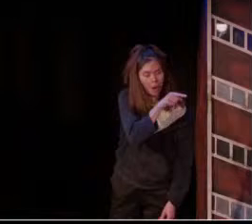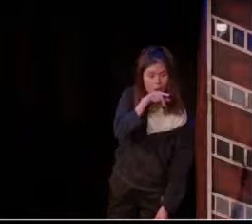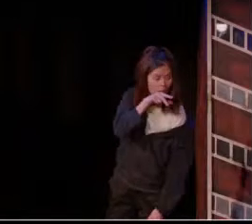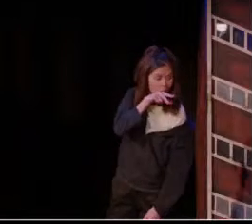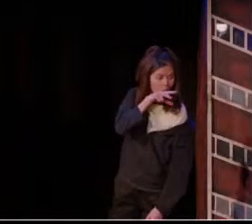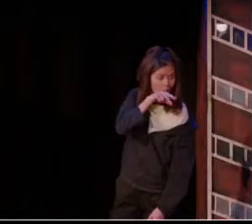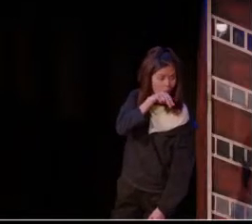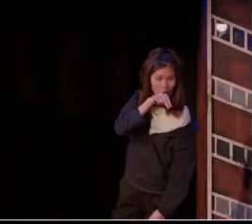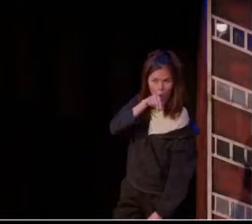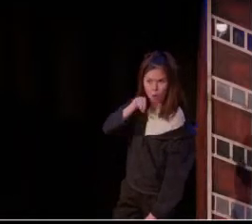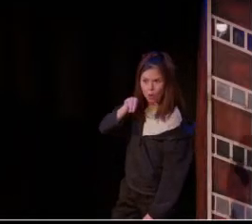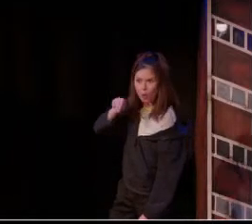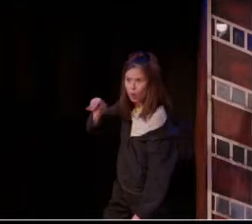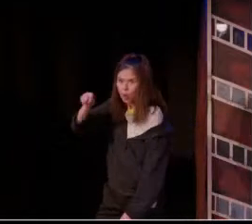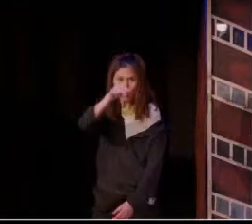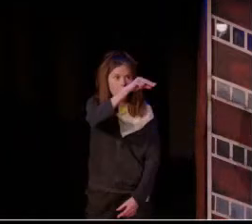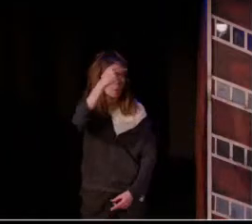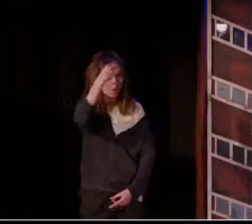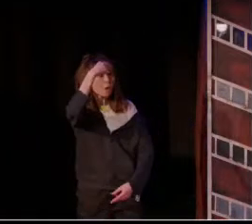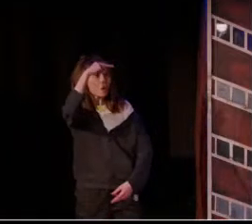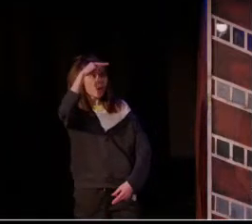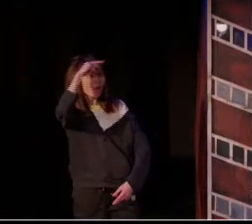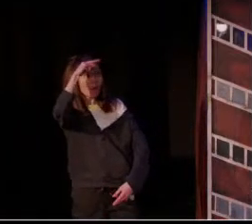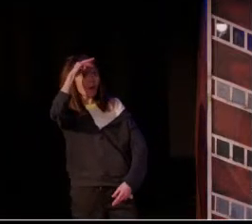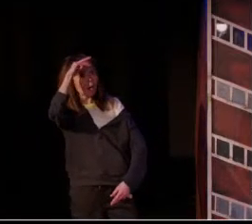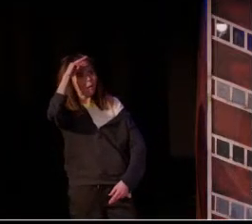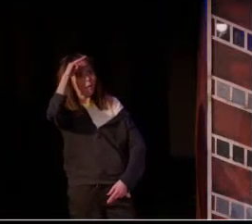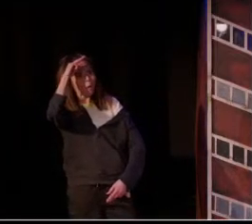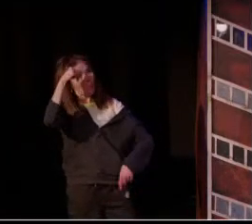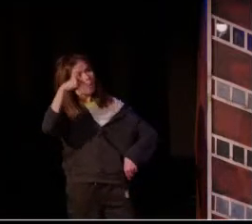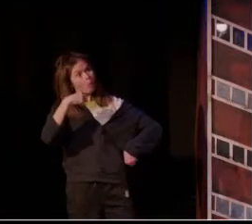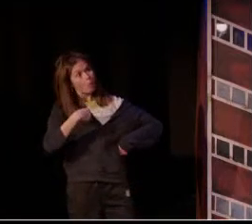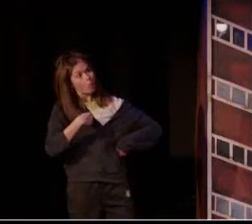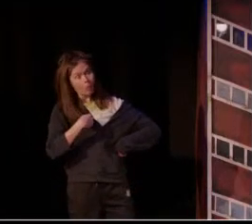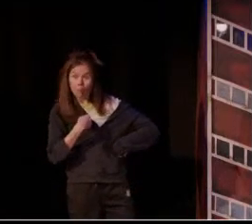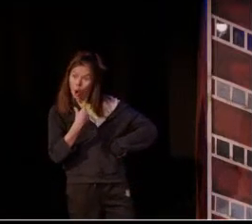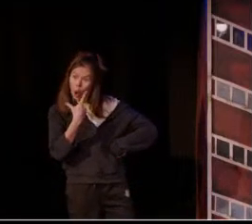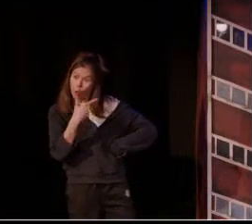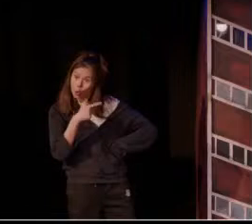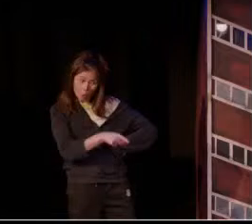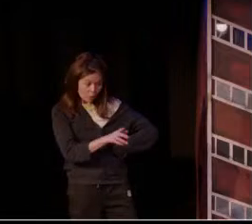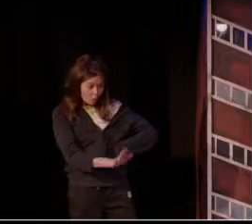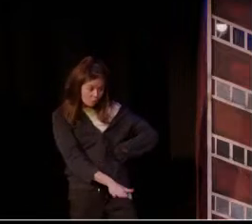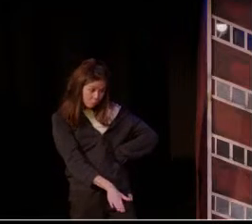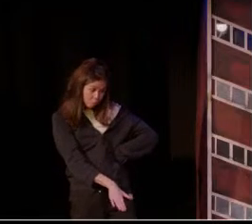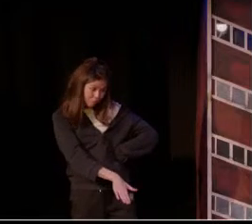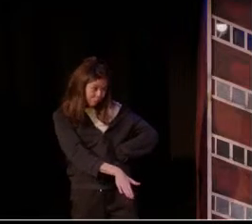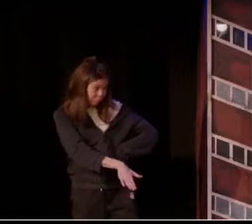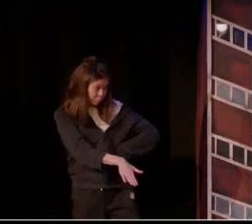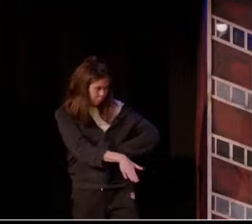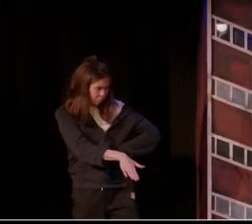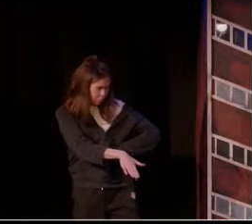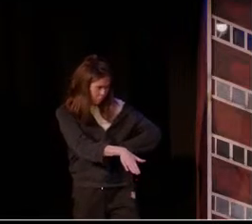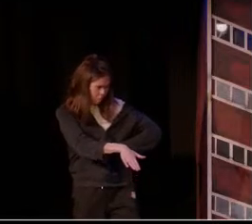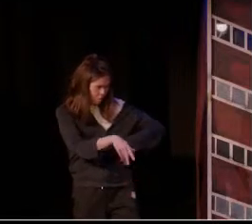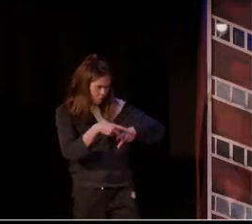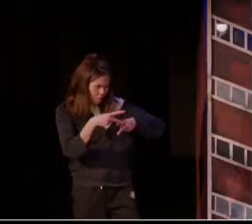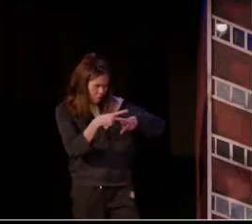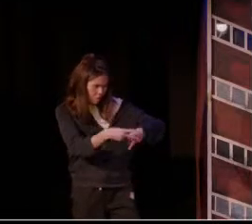Shall I let on? Let it grow to call me father? Better burn it now than curse it